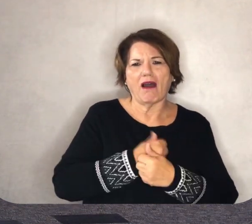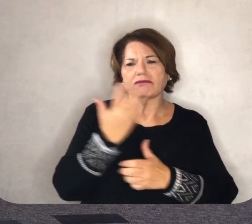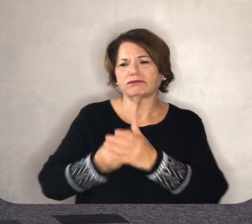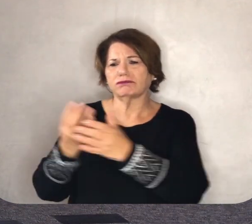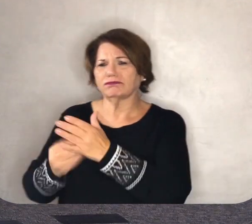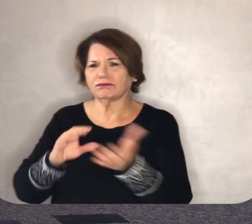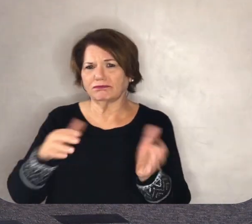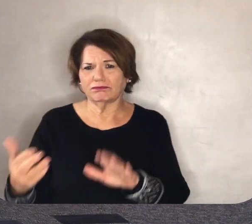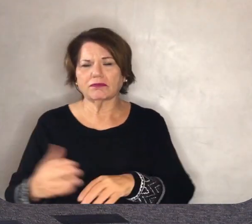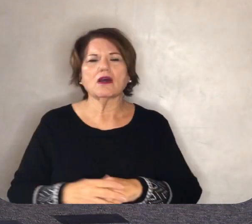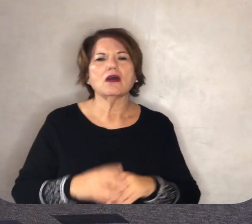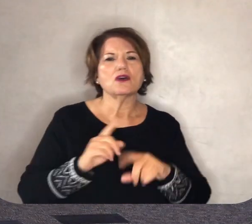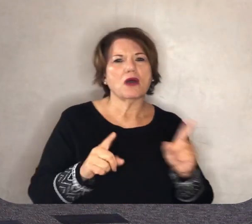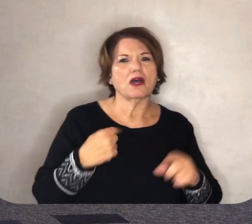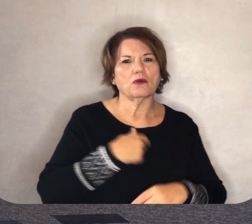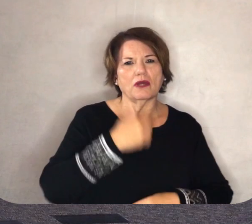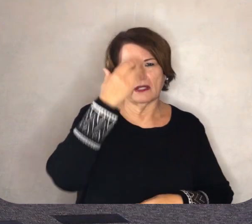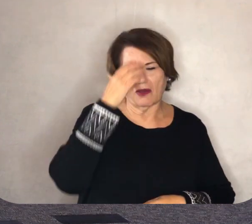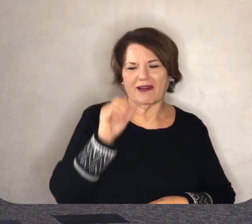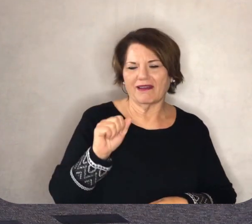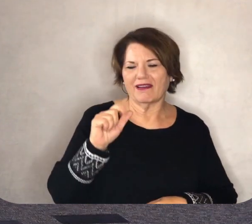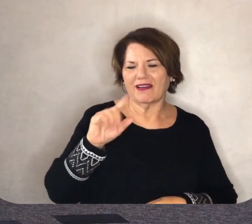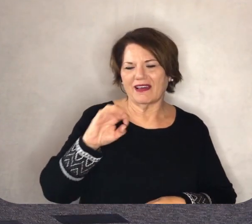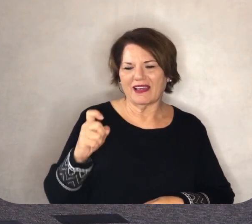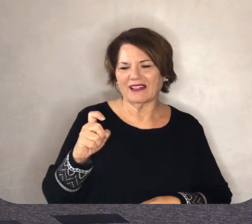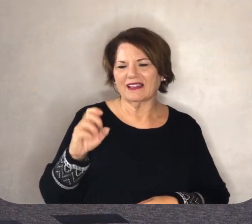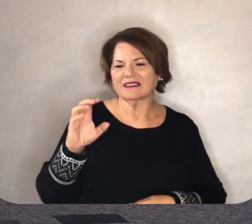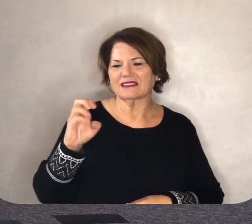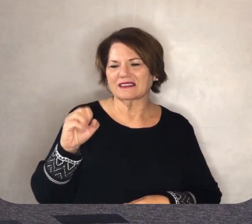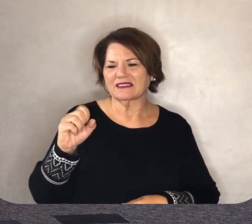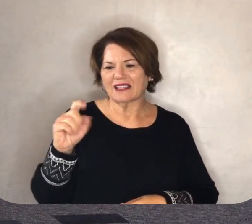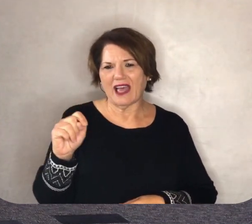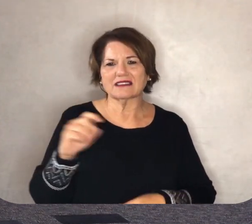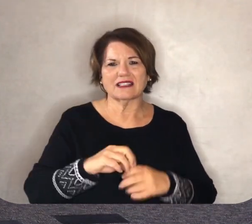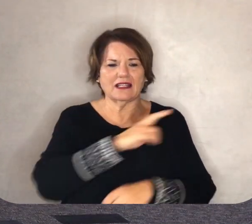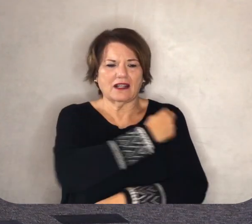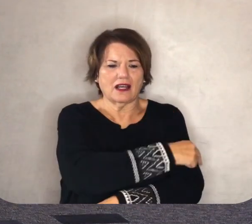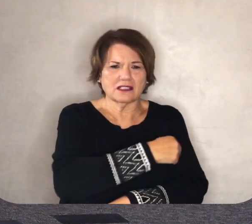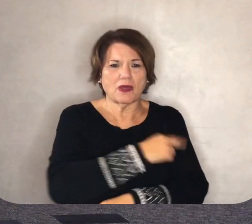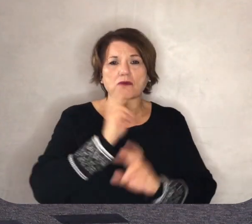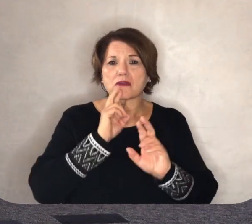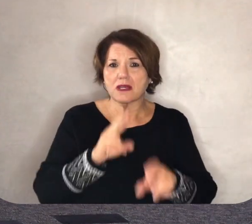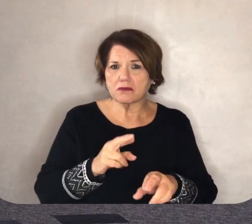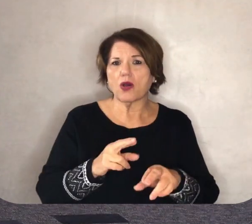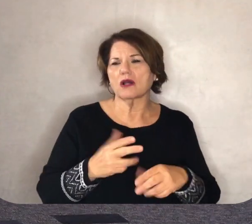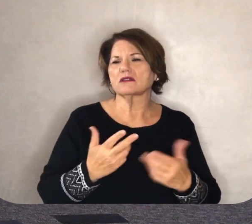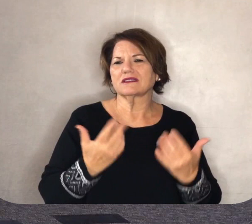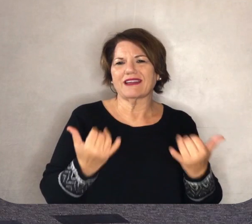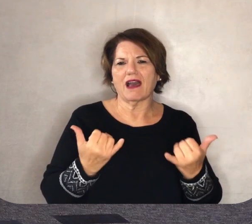few days, we know that Alec Cast has been in the hospital. The report this morning is that things are looking much